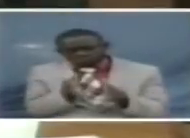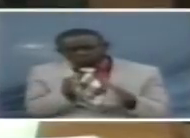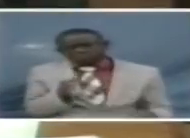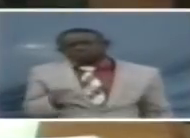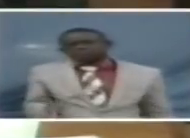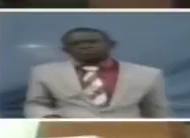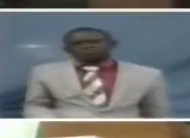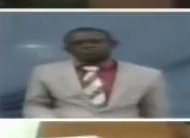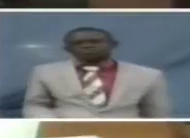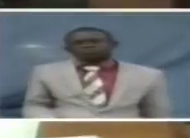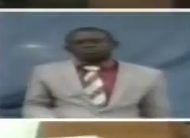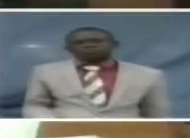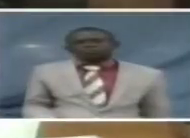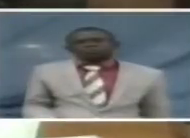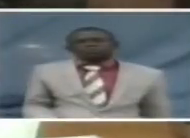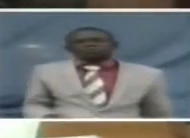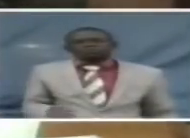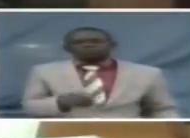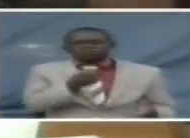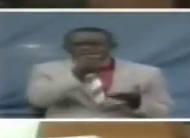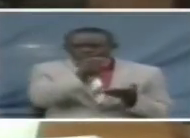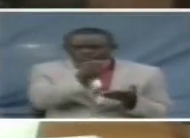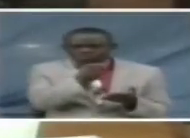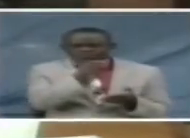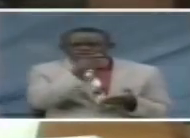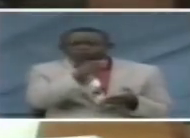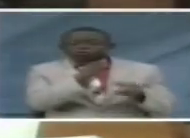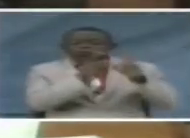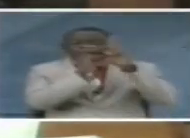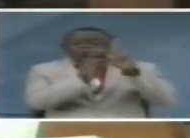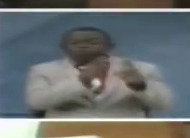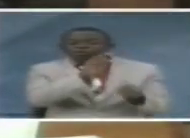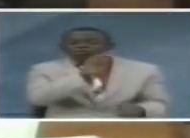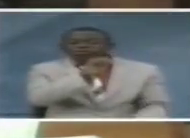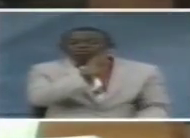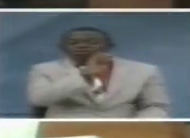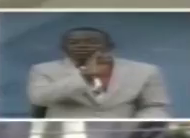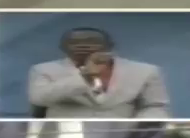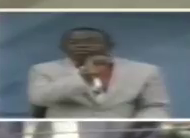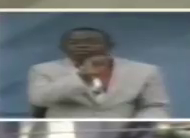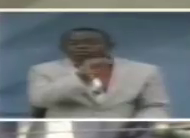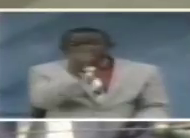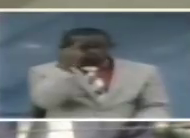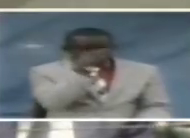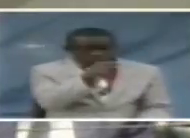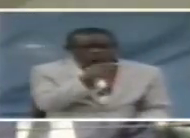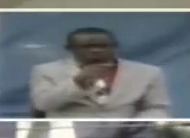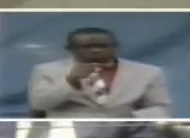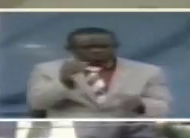Mr. Speaker, in the same vein, I have allocated for Honorable